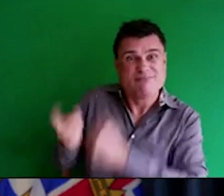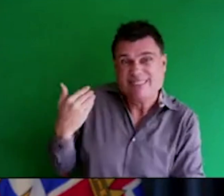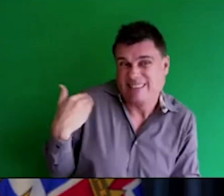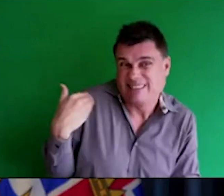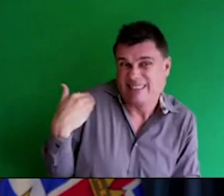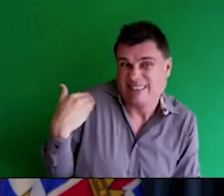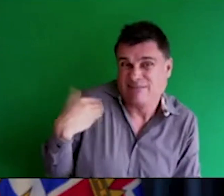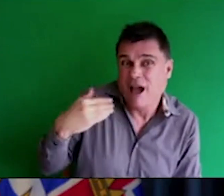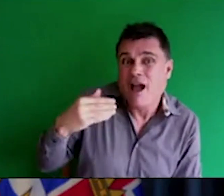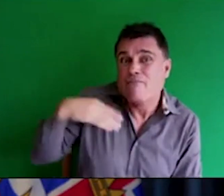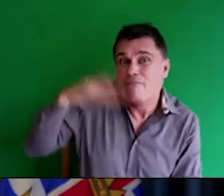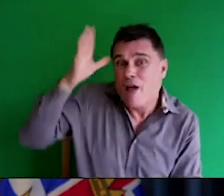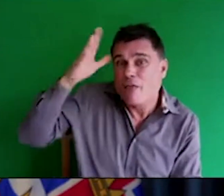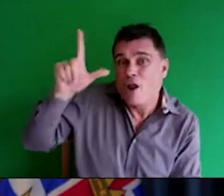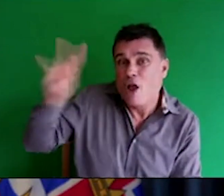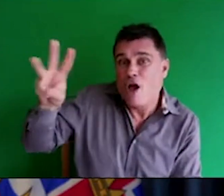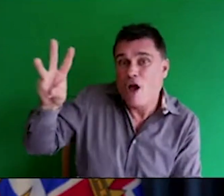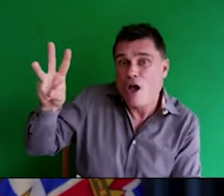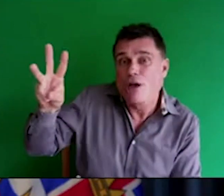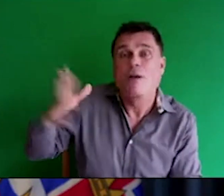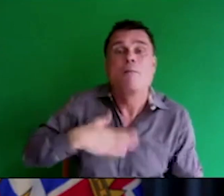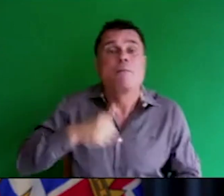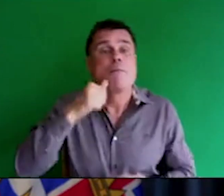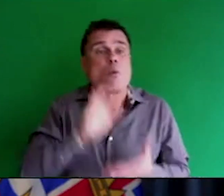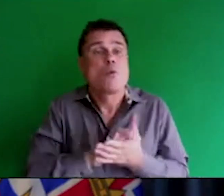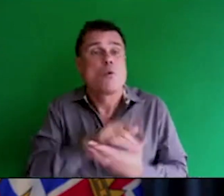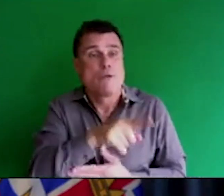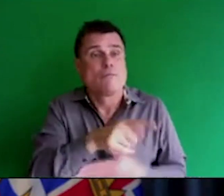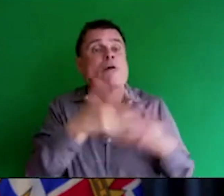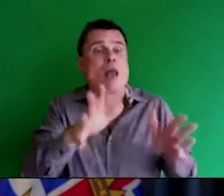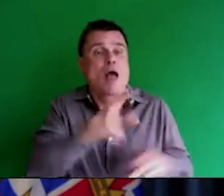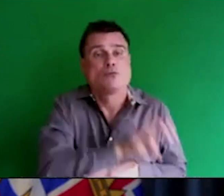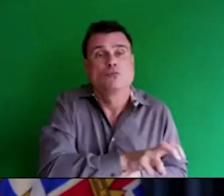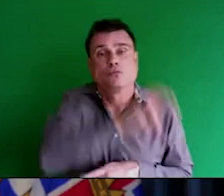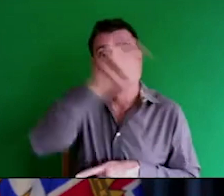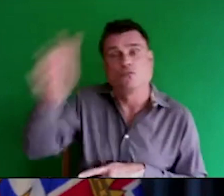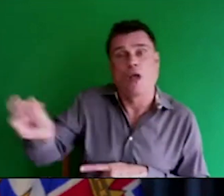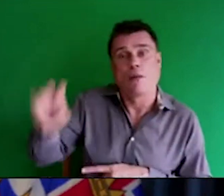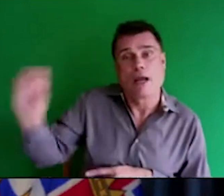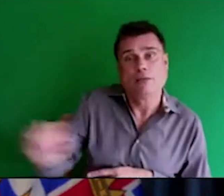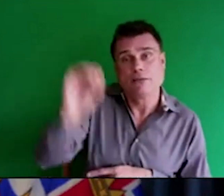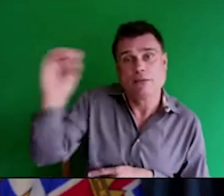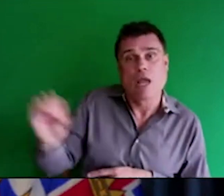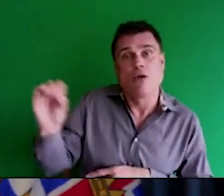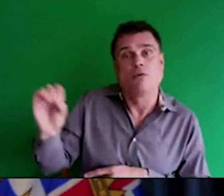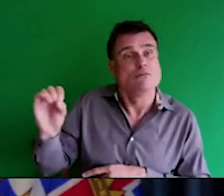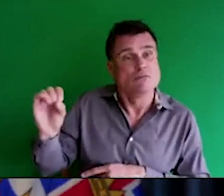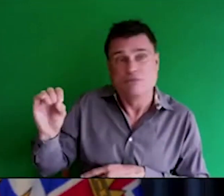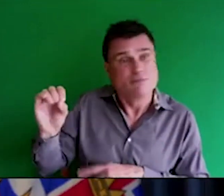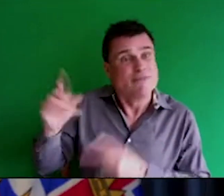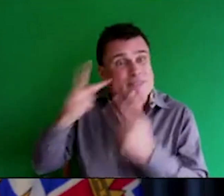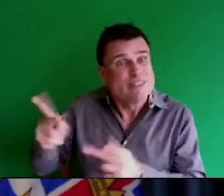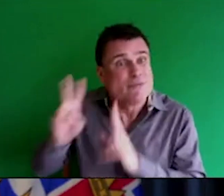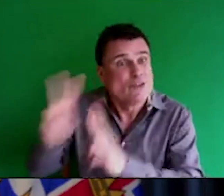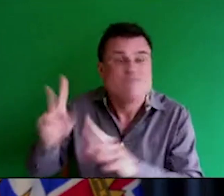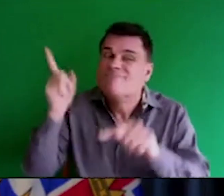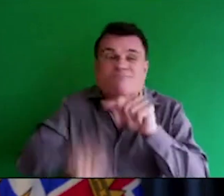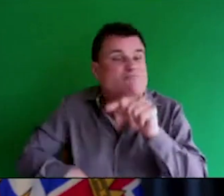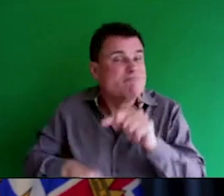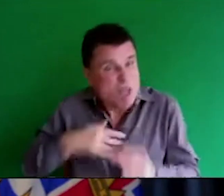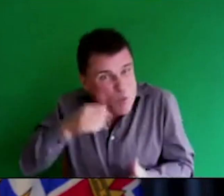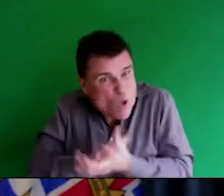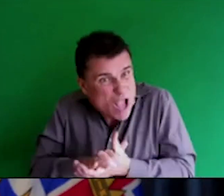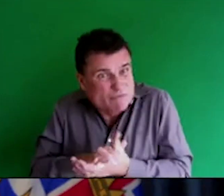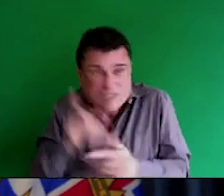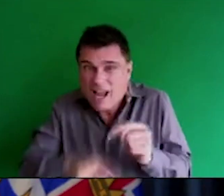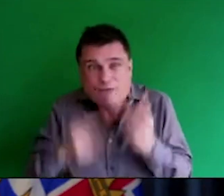her family and be with them, but we utilized the technology that all of us are now so familiar with, and it was a very special couple